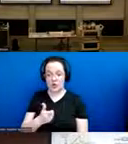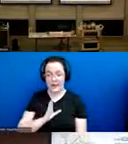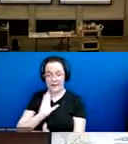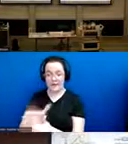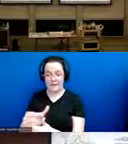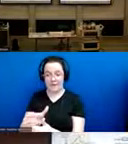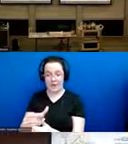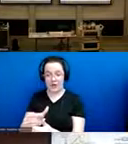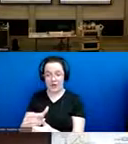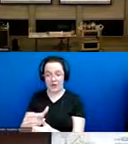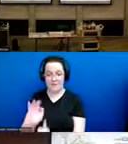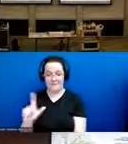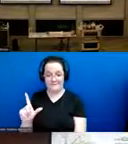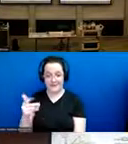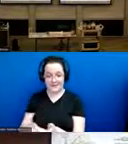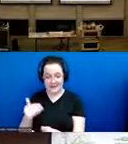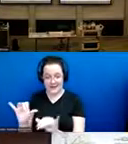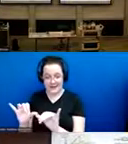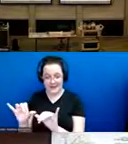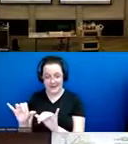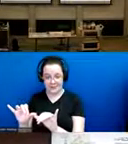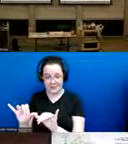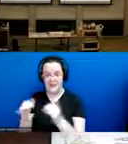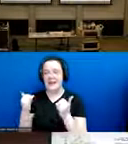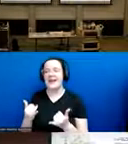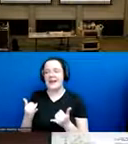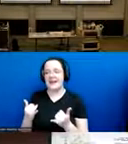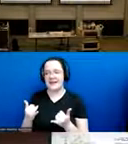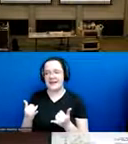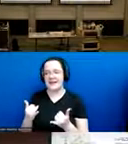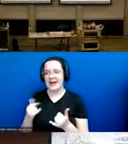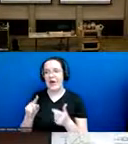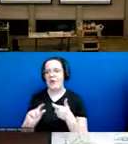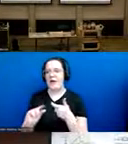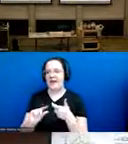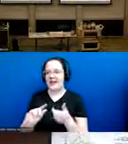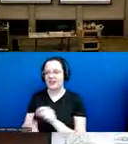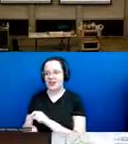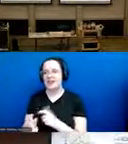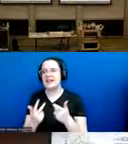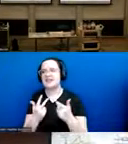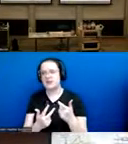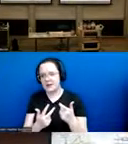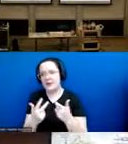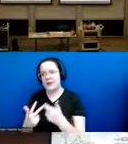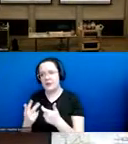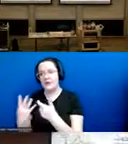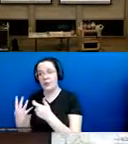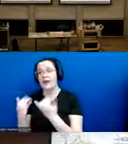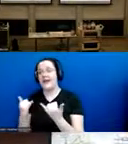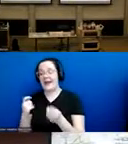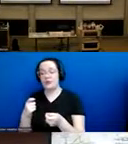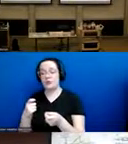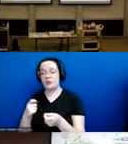with the Bell state measurement, notice that here you change the indexes, right? This is 3, this is 3, 4, and then now you're switching them. So you